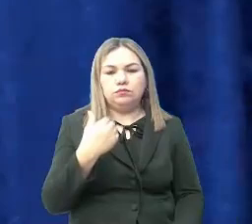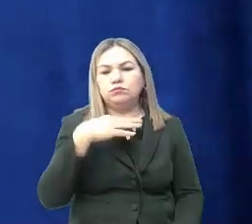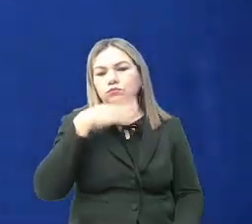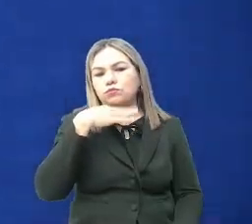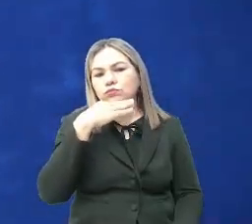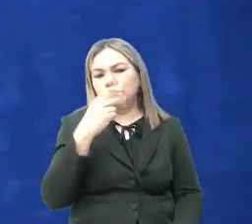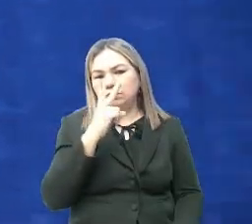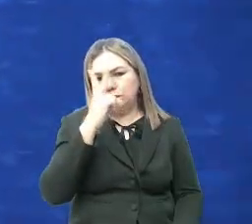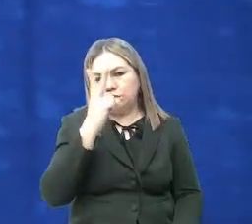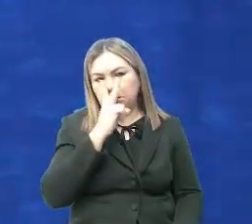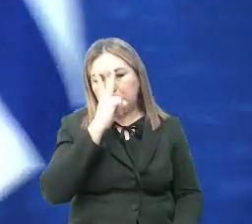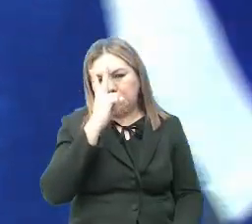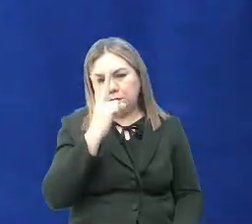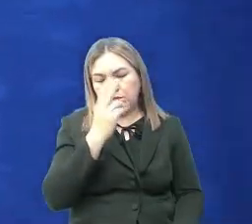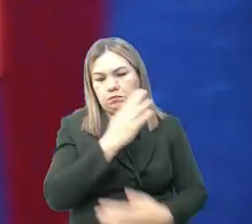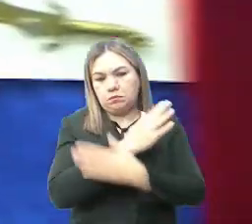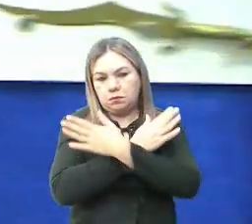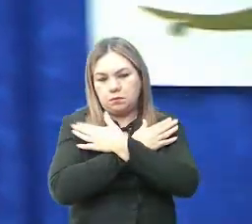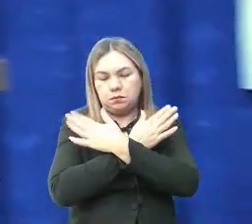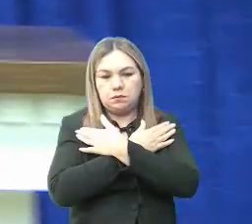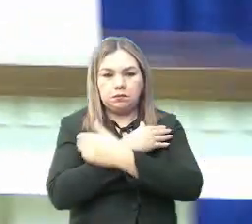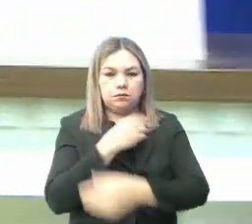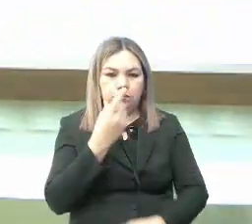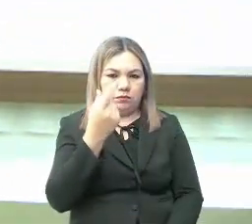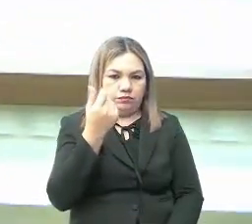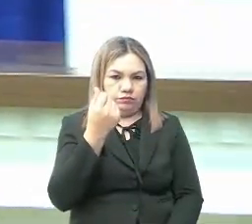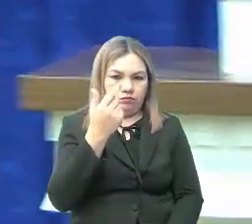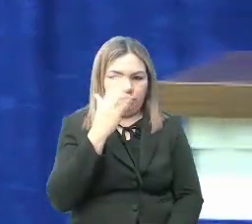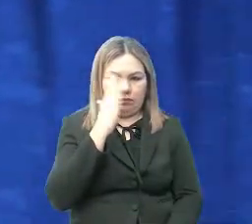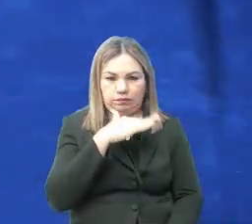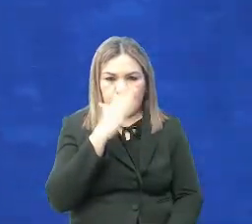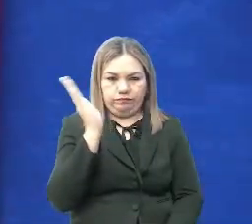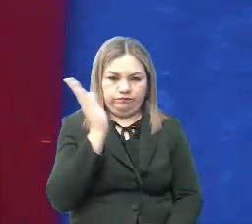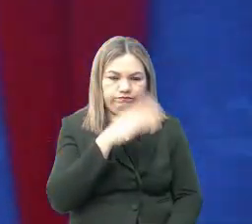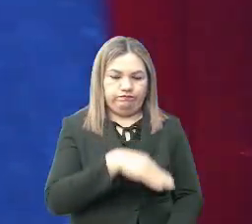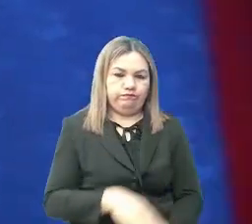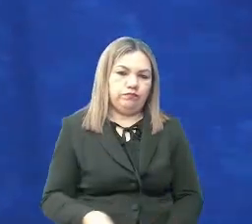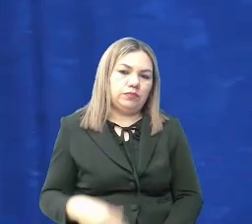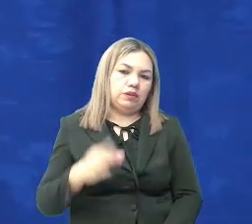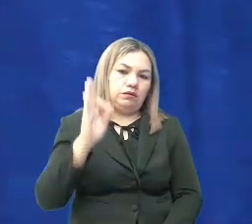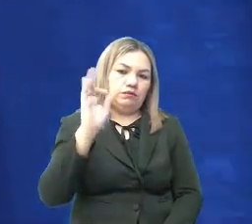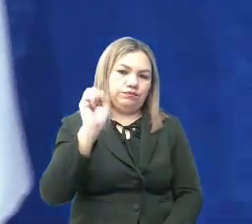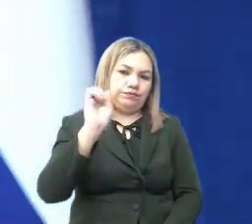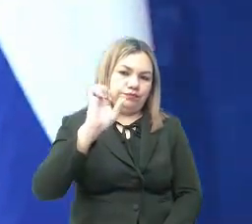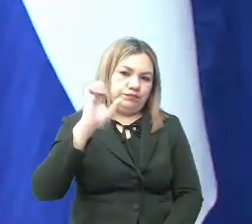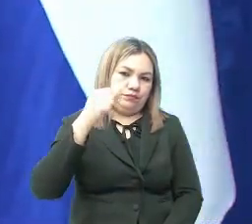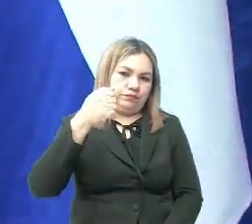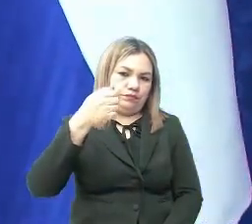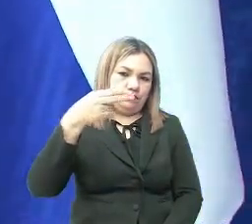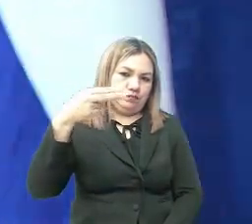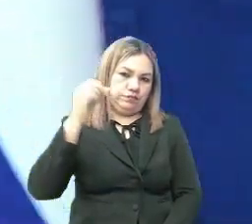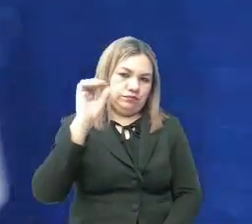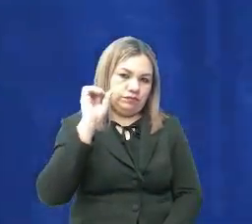but there's people that have love of the money. They stink. They have